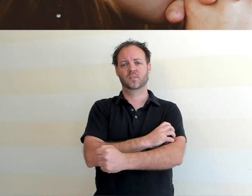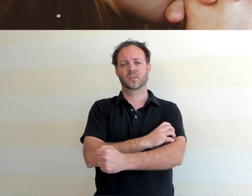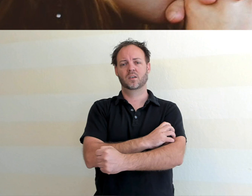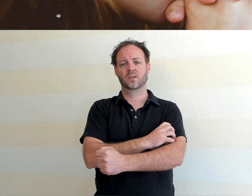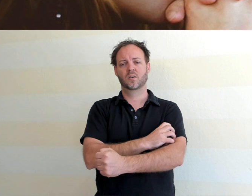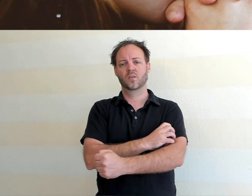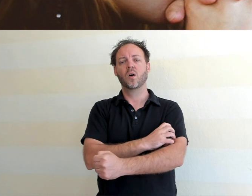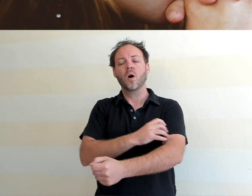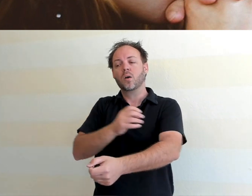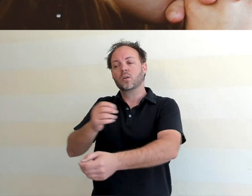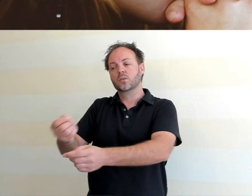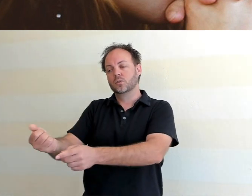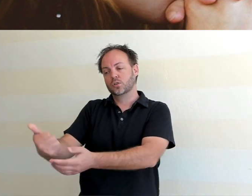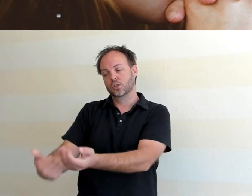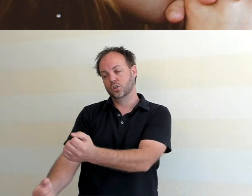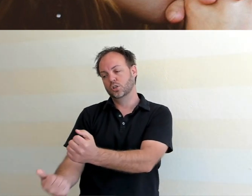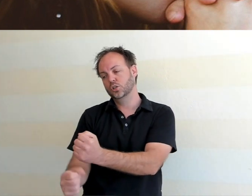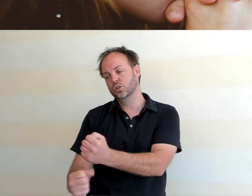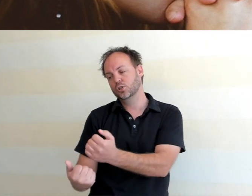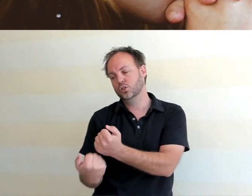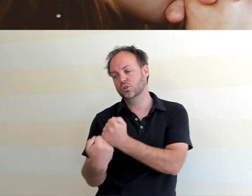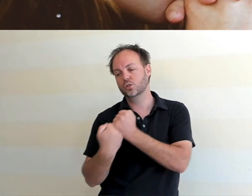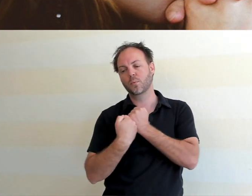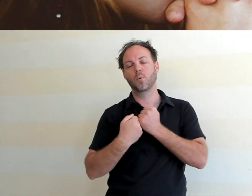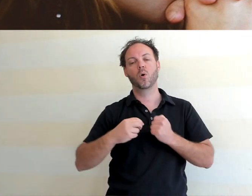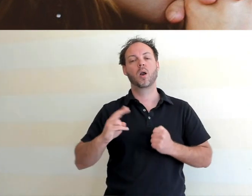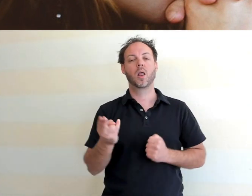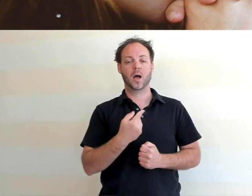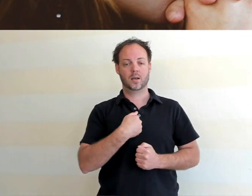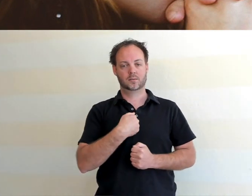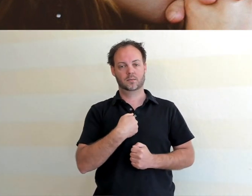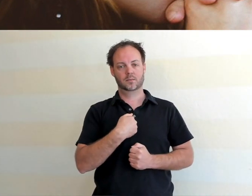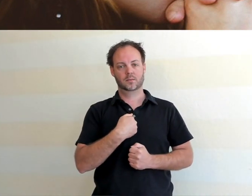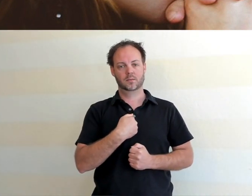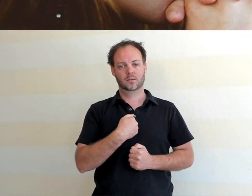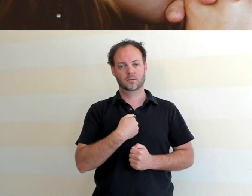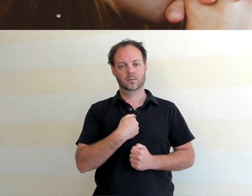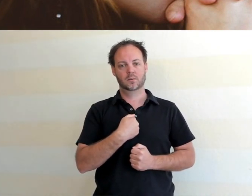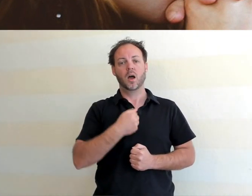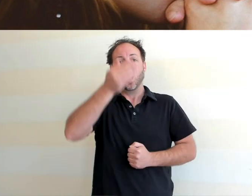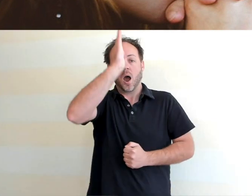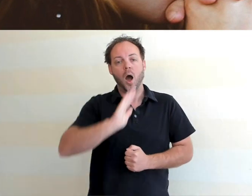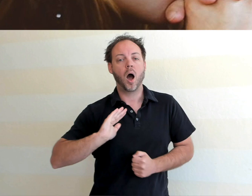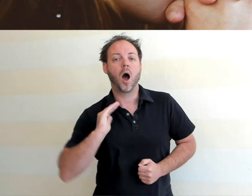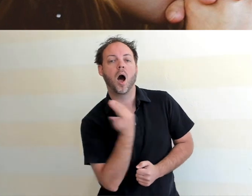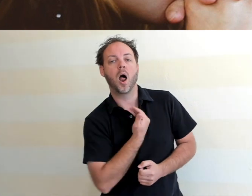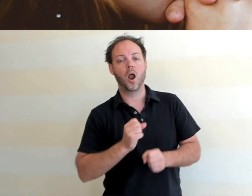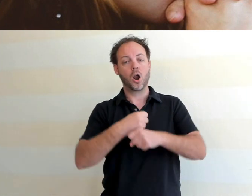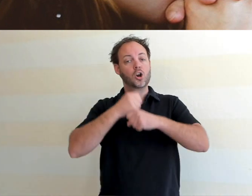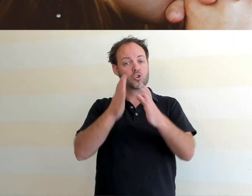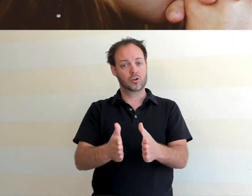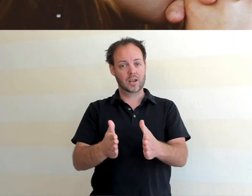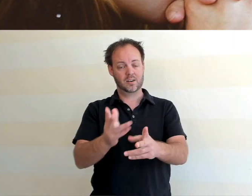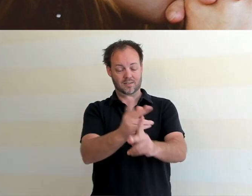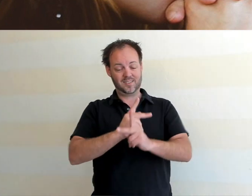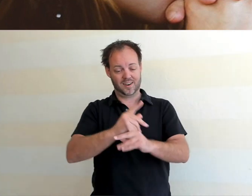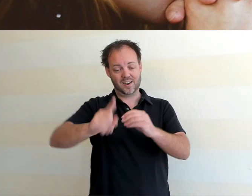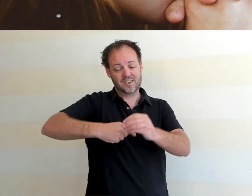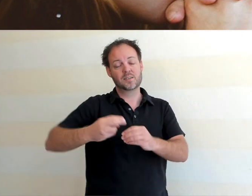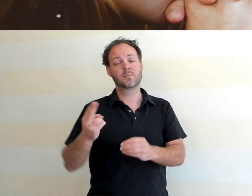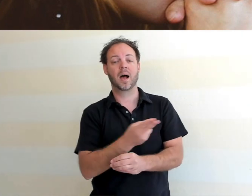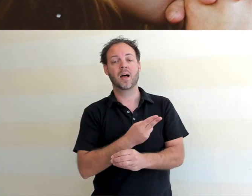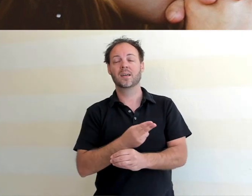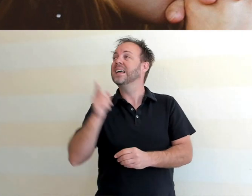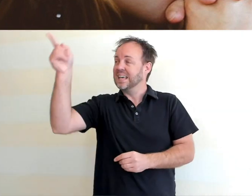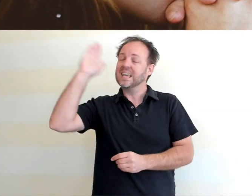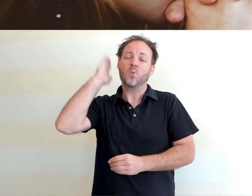behalf. They are words that believe that God, our Creator, cares about us, that